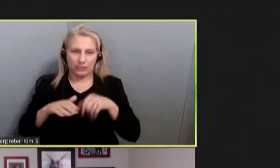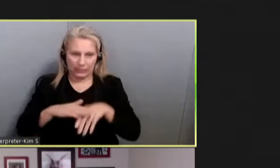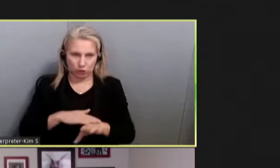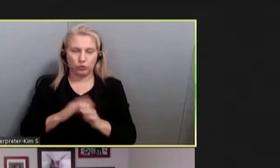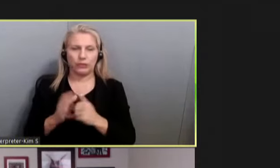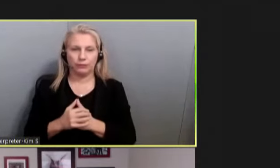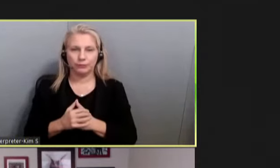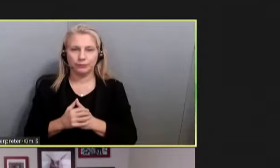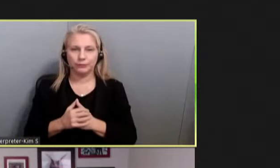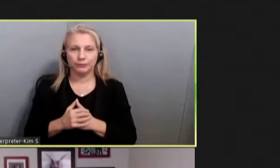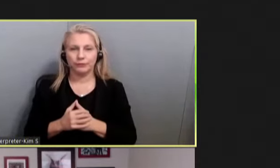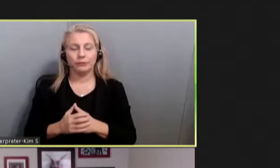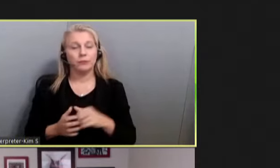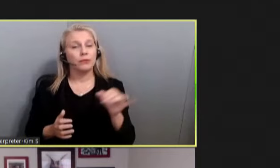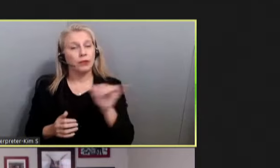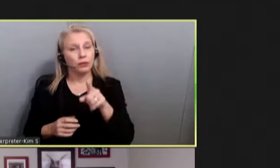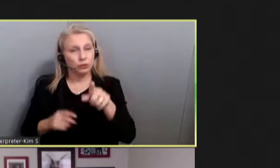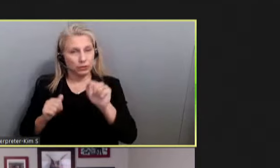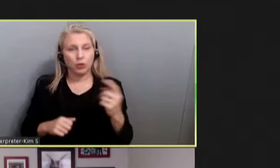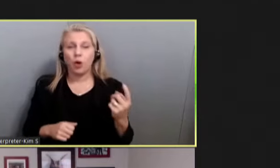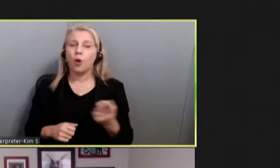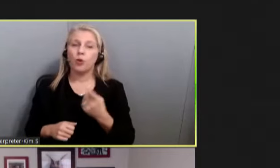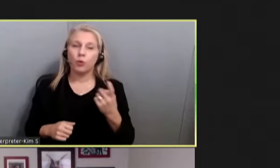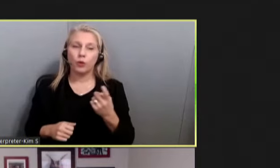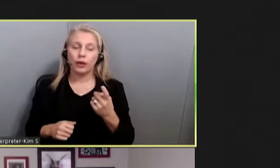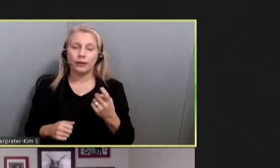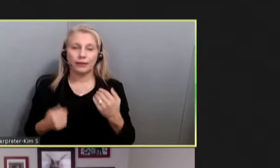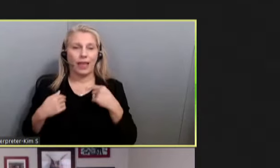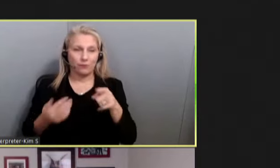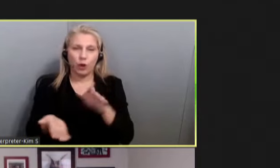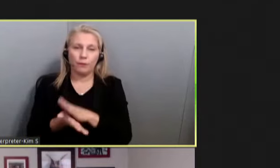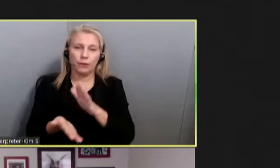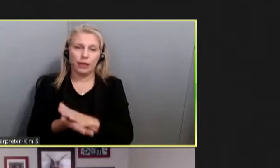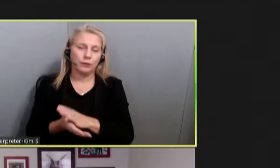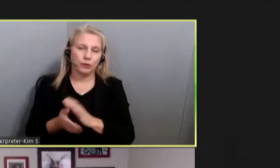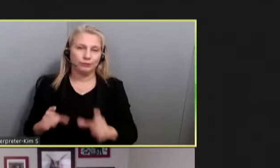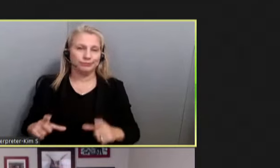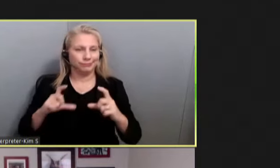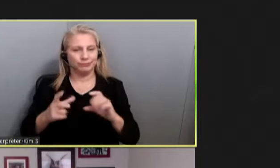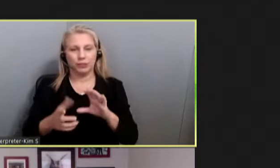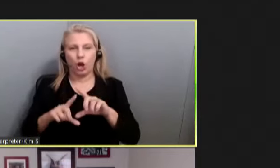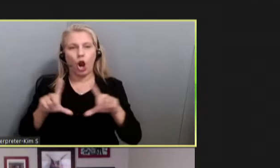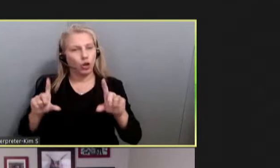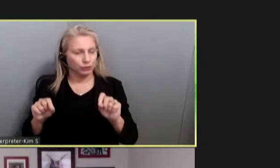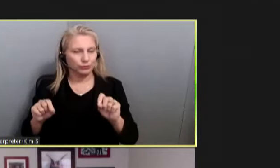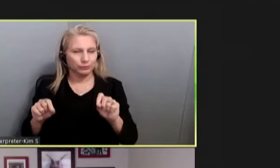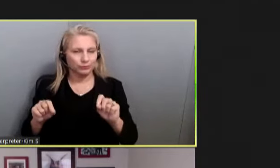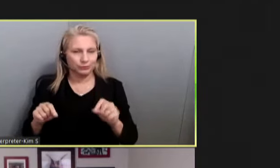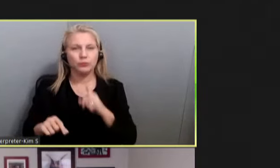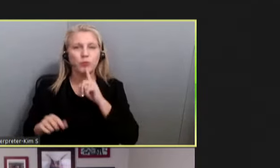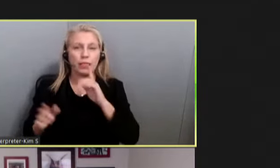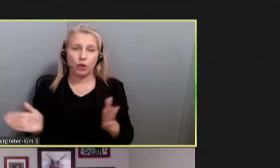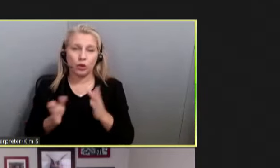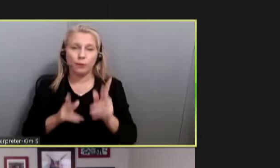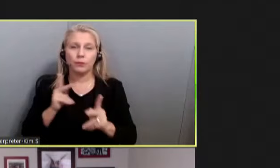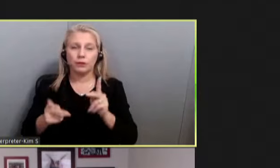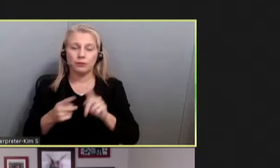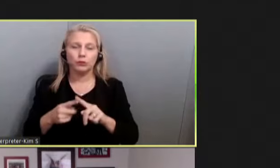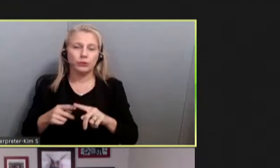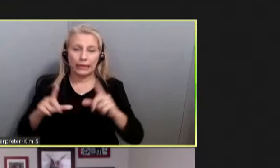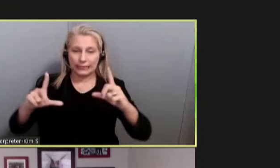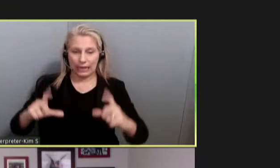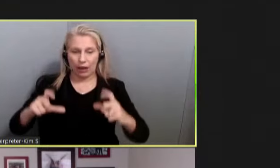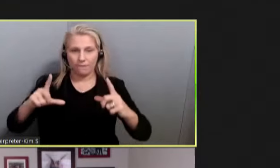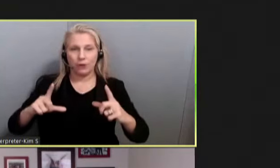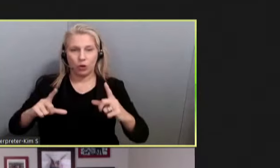entry. Additionally, you can always carry your paper CDC vaccination card. Really do encourage people to take a